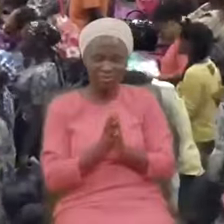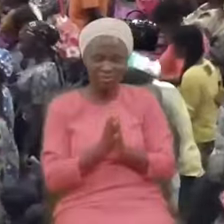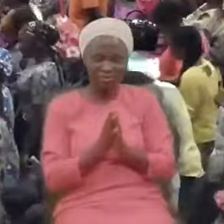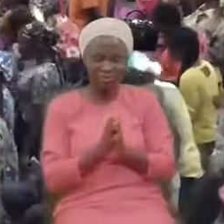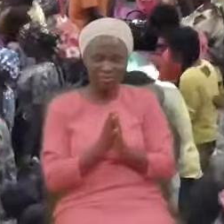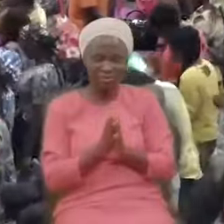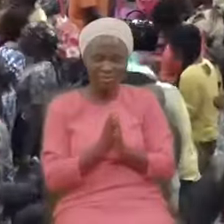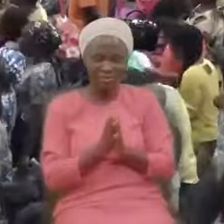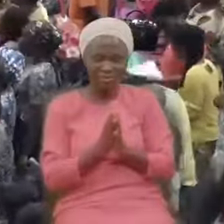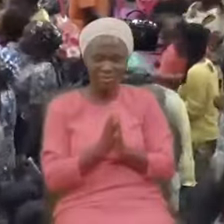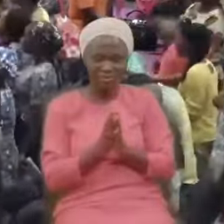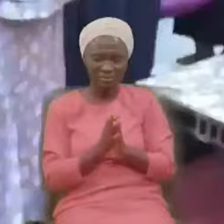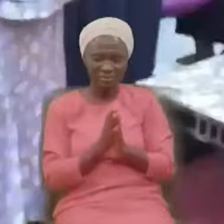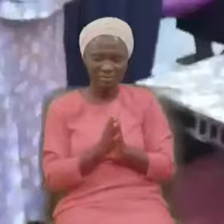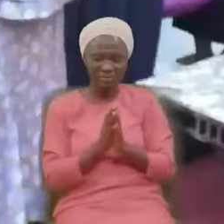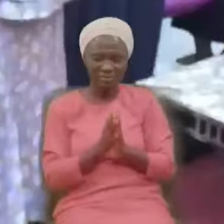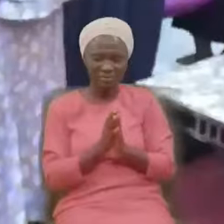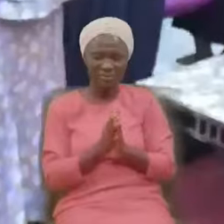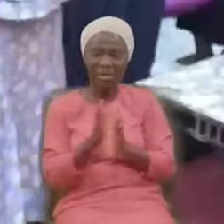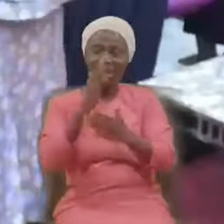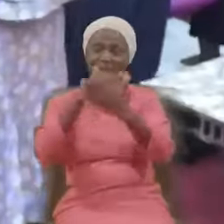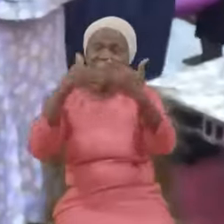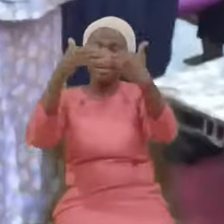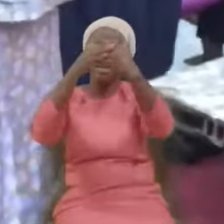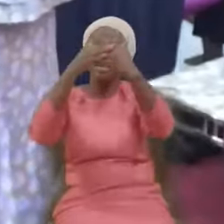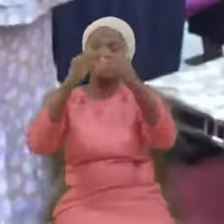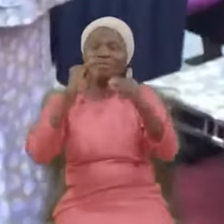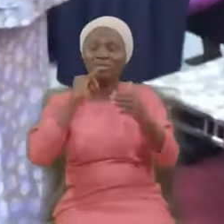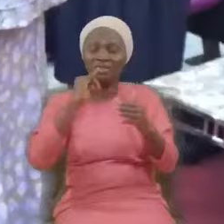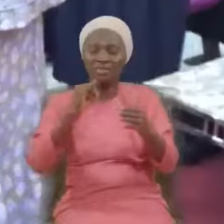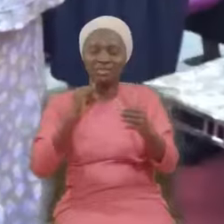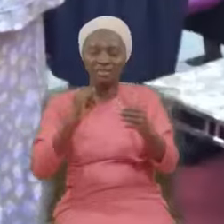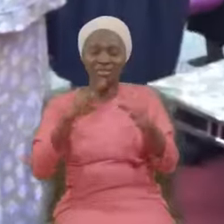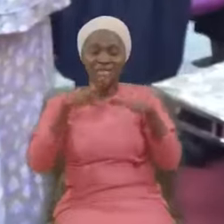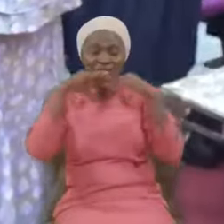Heaven's favor is smiling upon you.